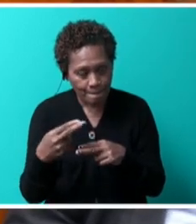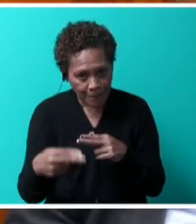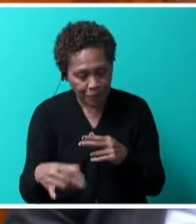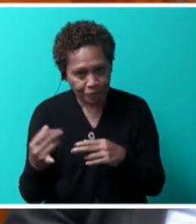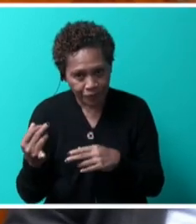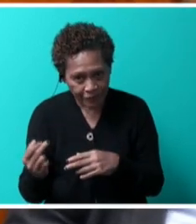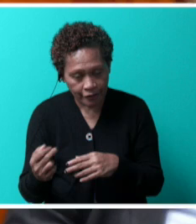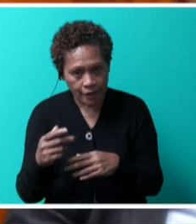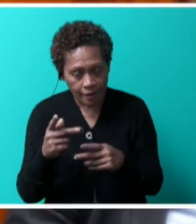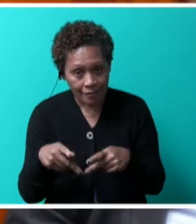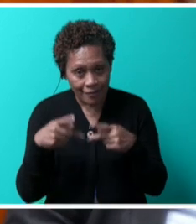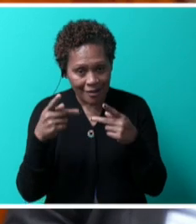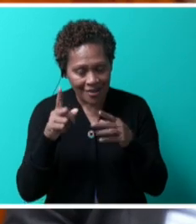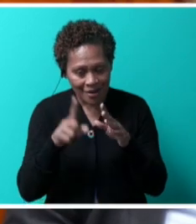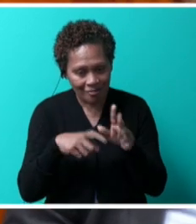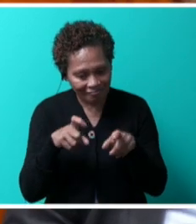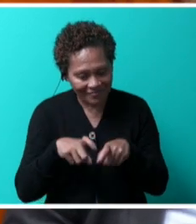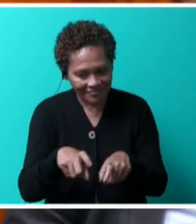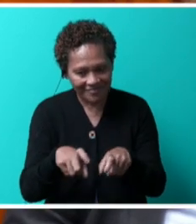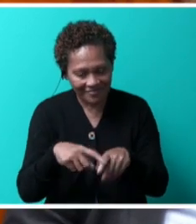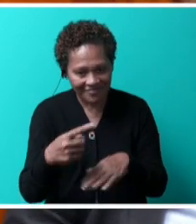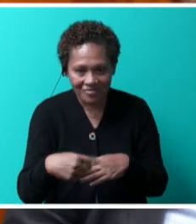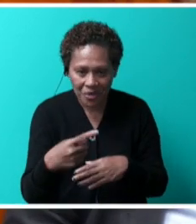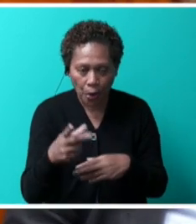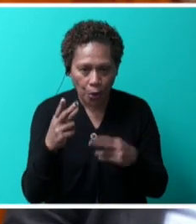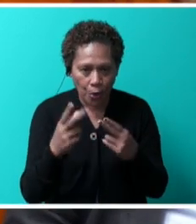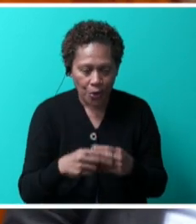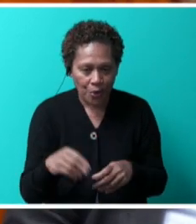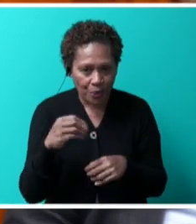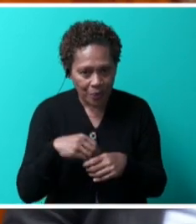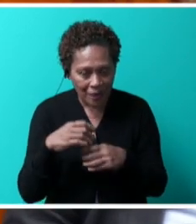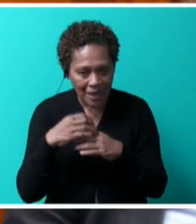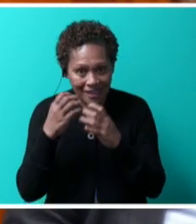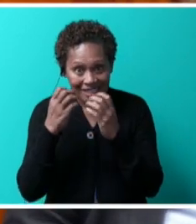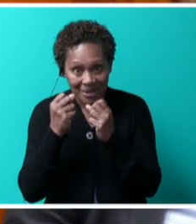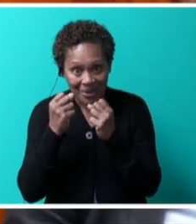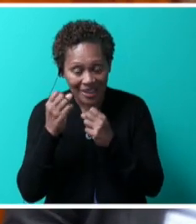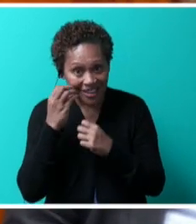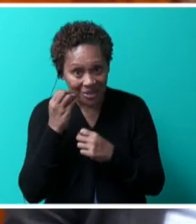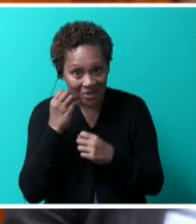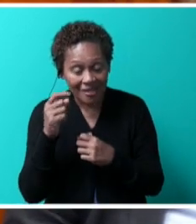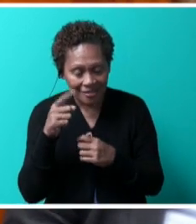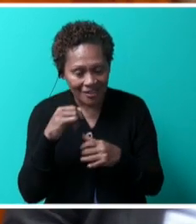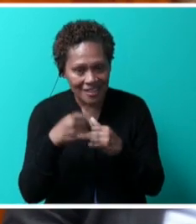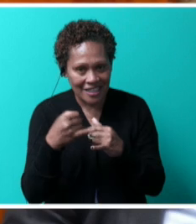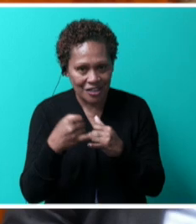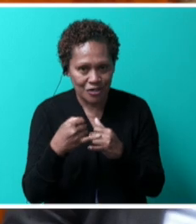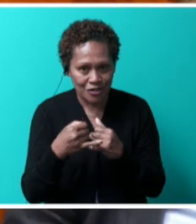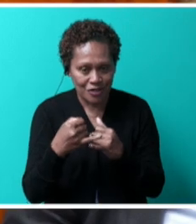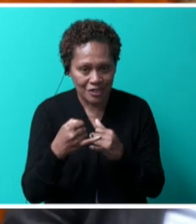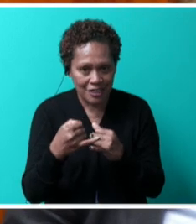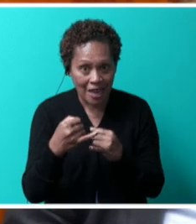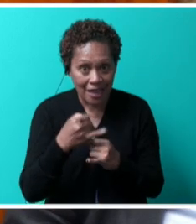and promote long-term sustainability within the sugar industry sector. Honourable Speaker,